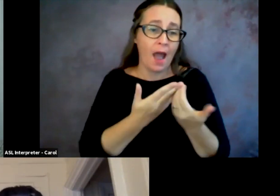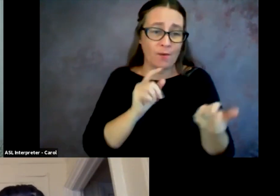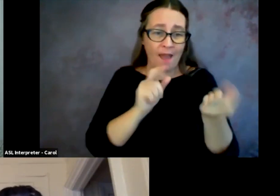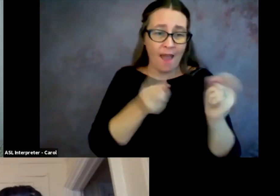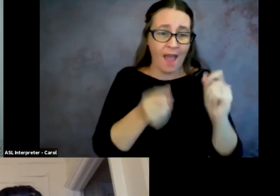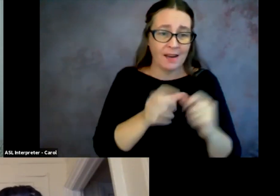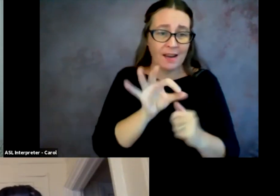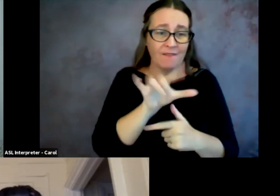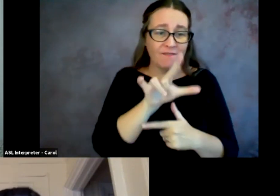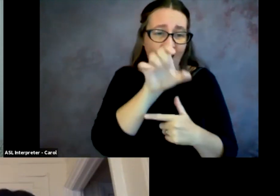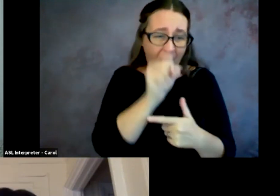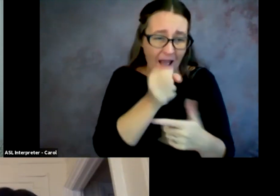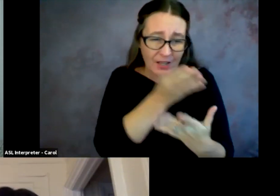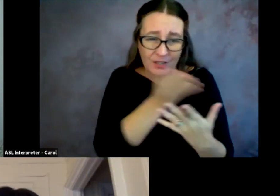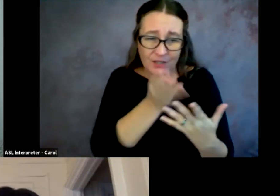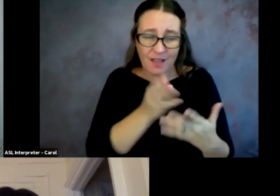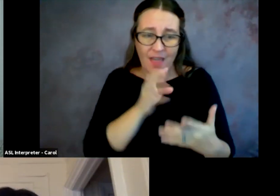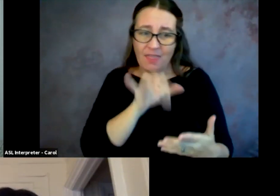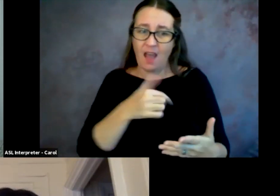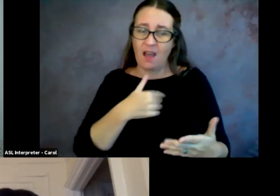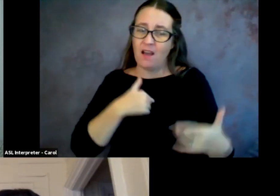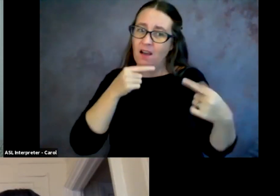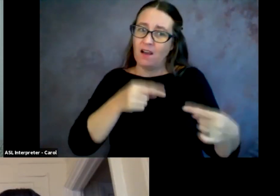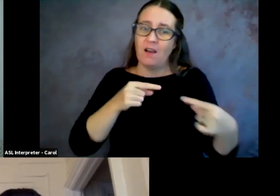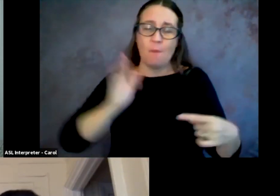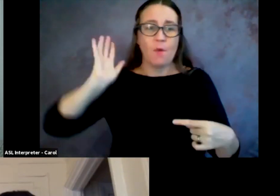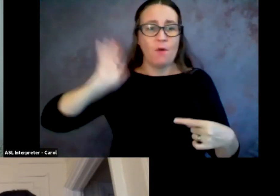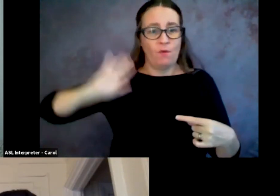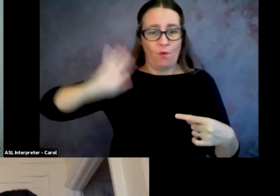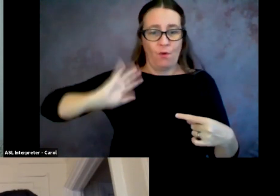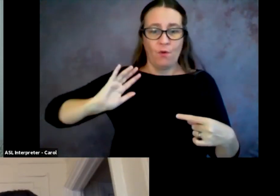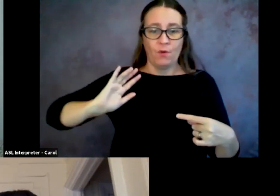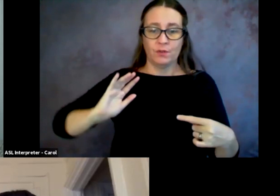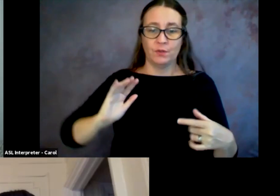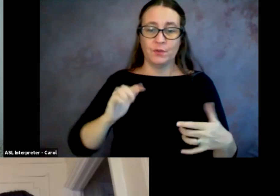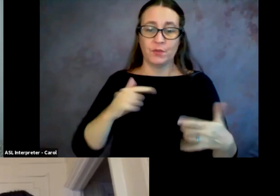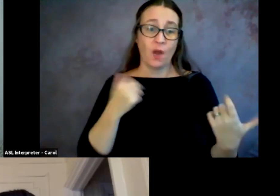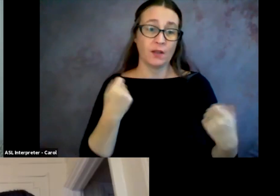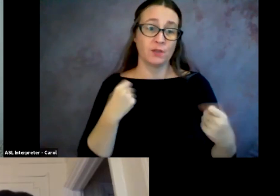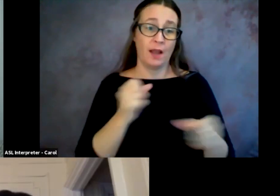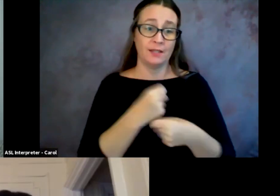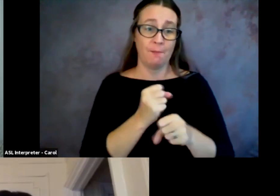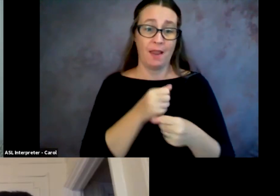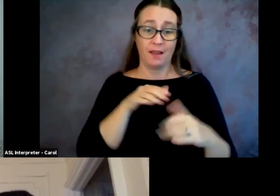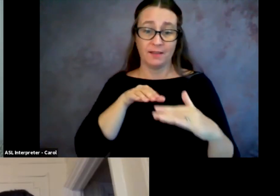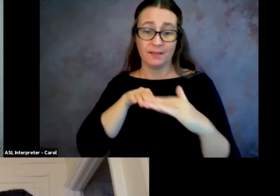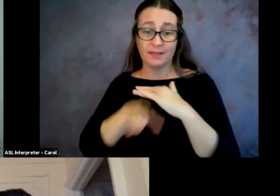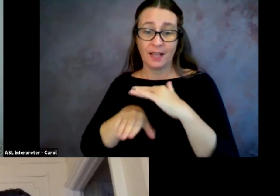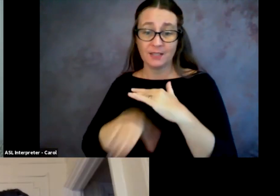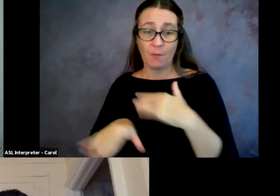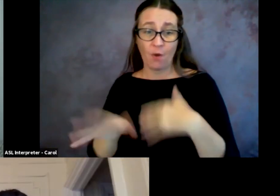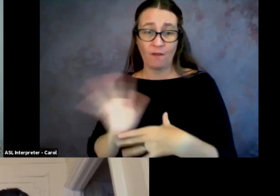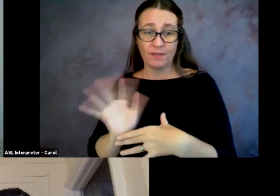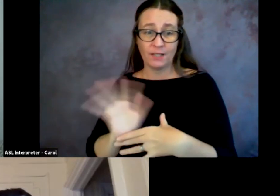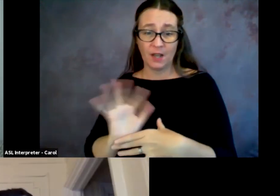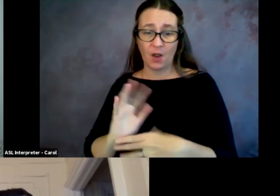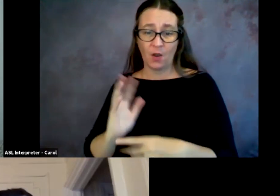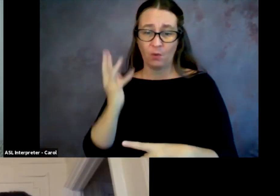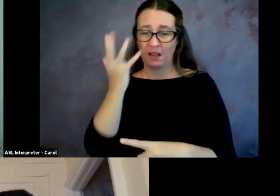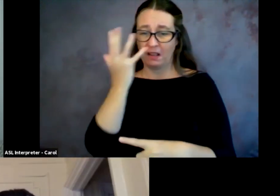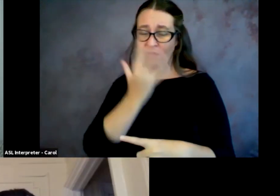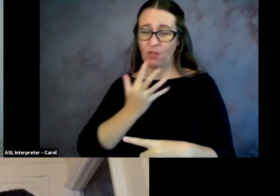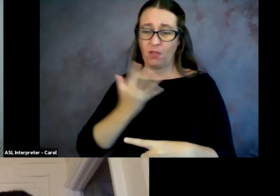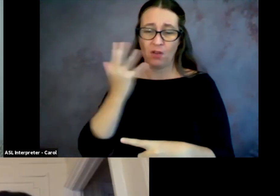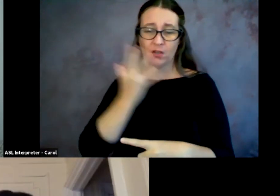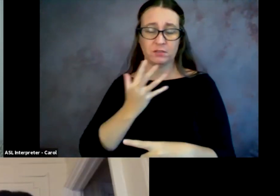all so difficult in the past. And whenever I tried to make accessible videos, it was just so